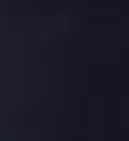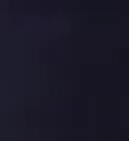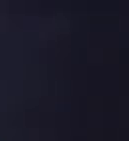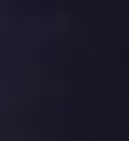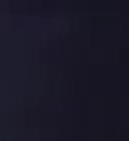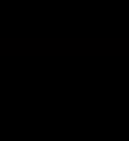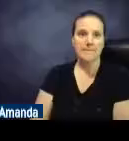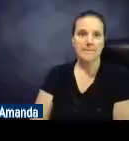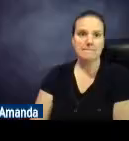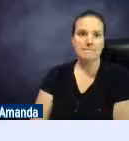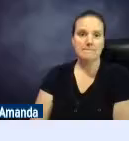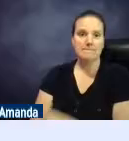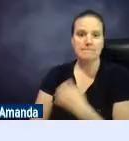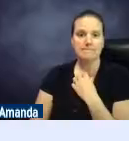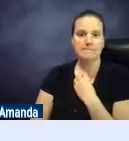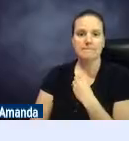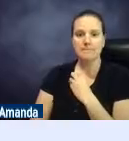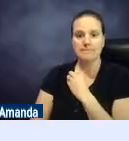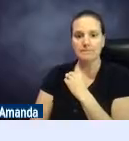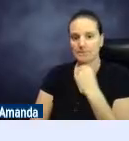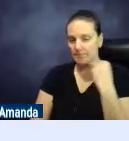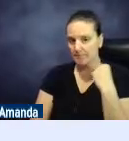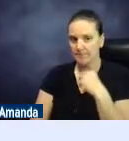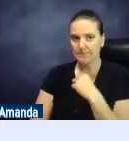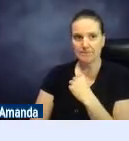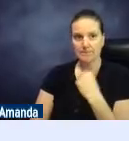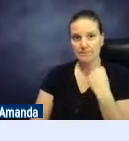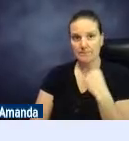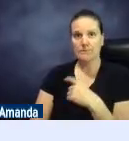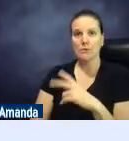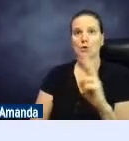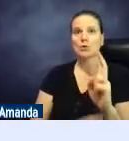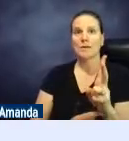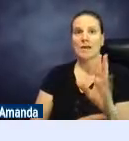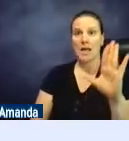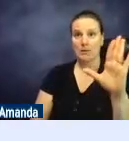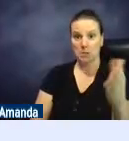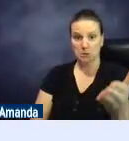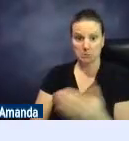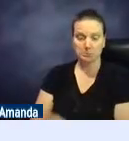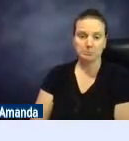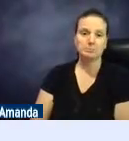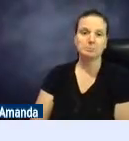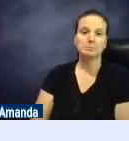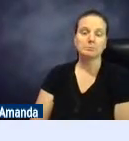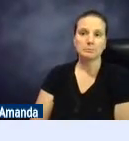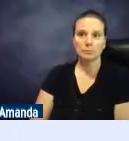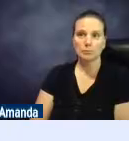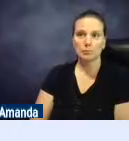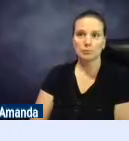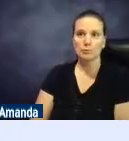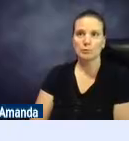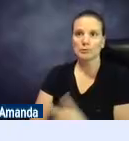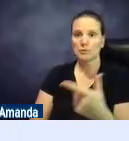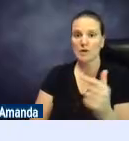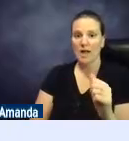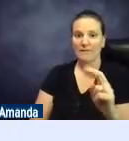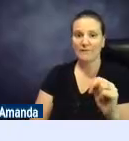So if you've got your hand raised, and we've got a 2-minute timer for you, Gavin. So